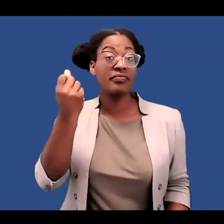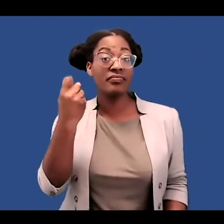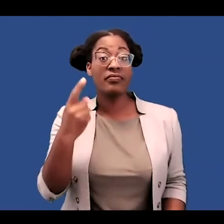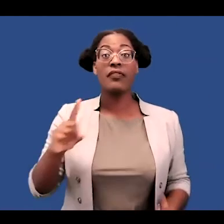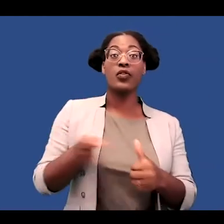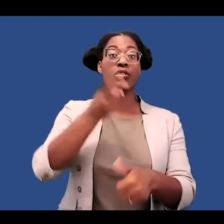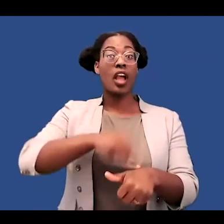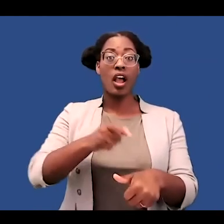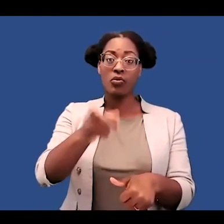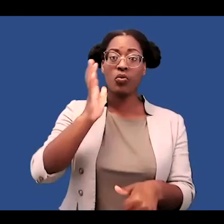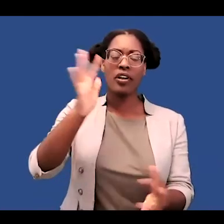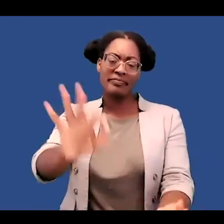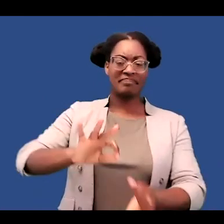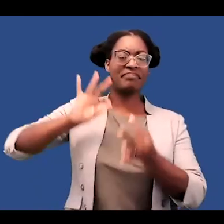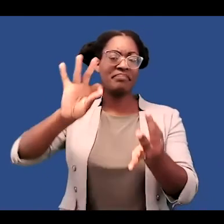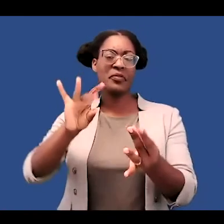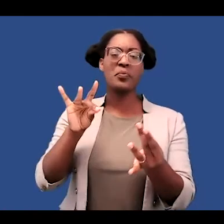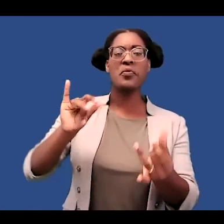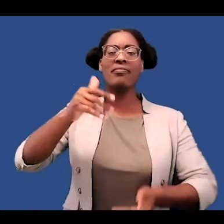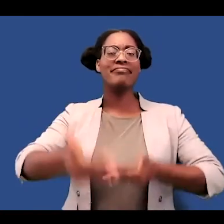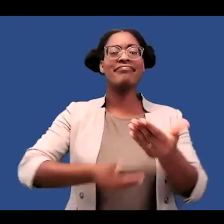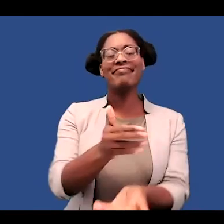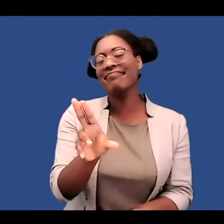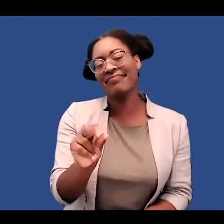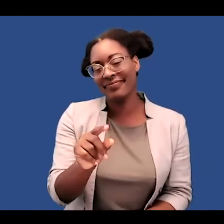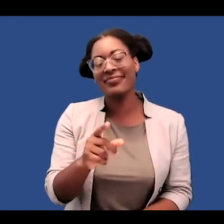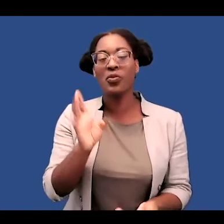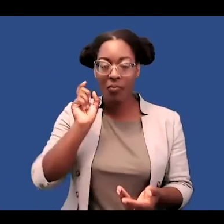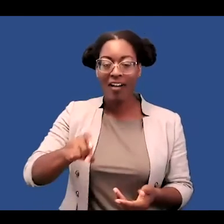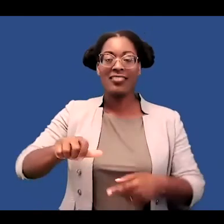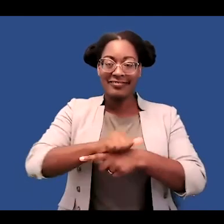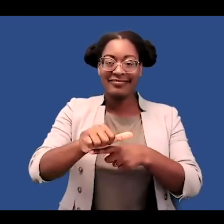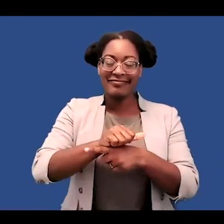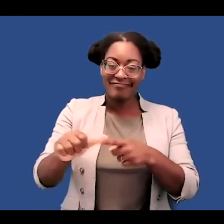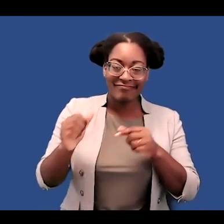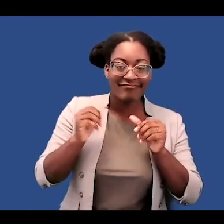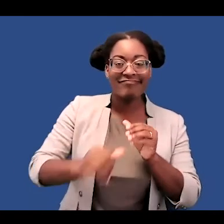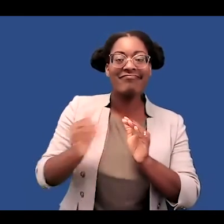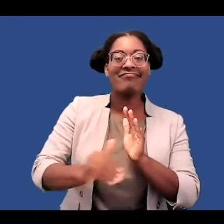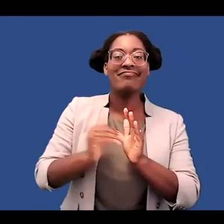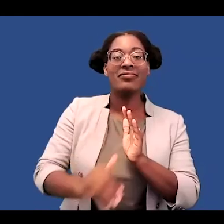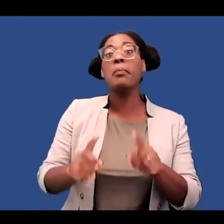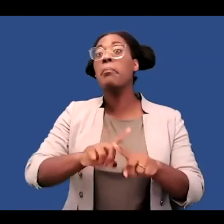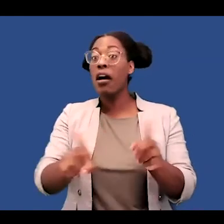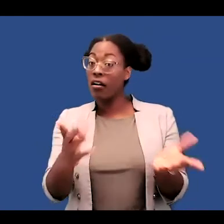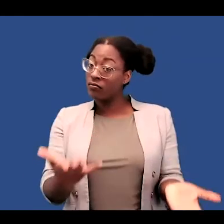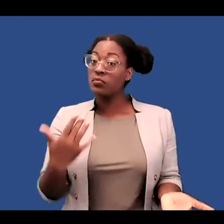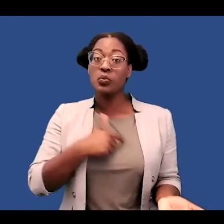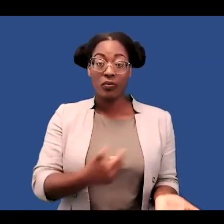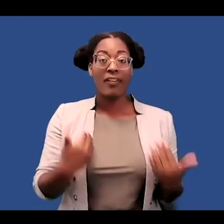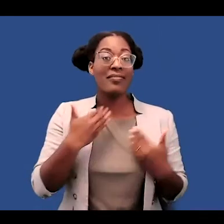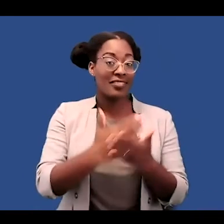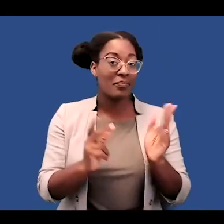get it right the very first time. But we do have some people with that muscle memory who put that hoop on and remembered exactly